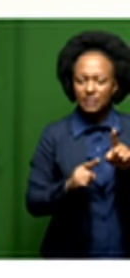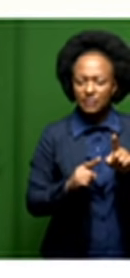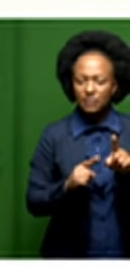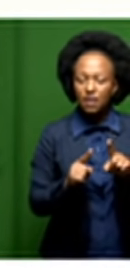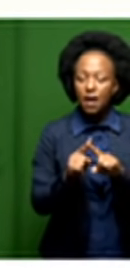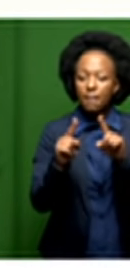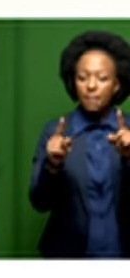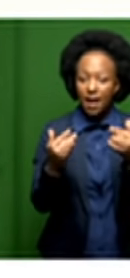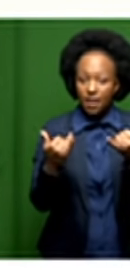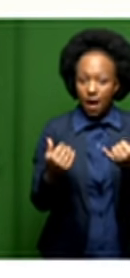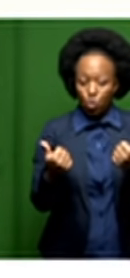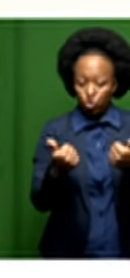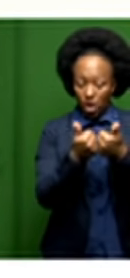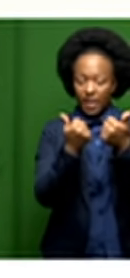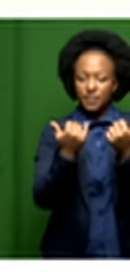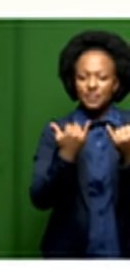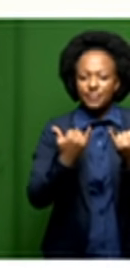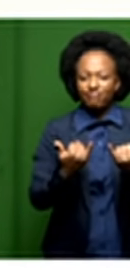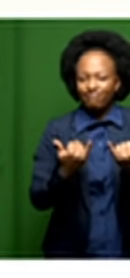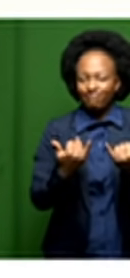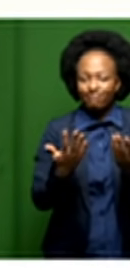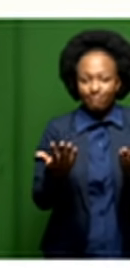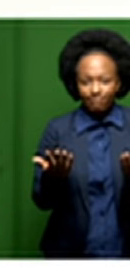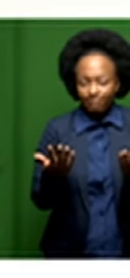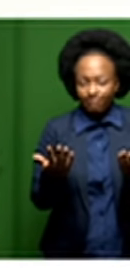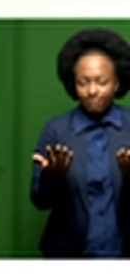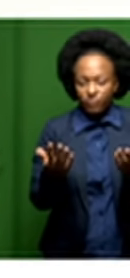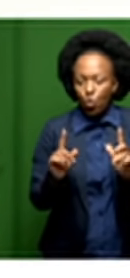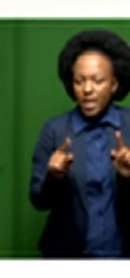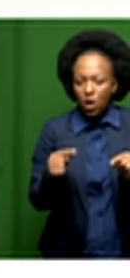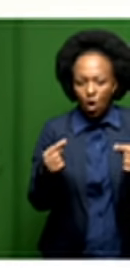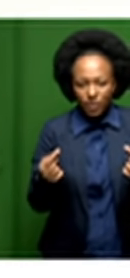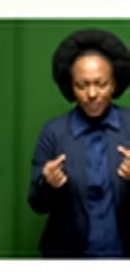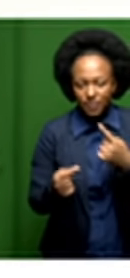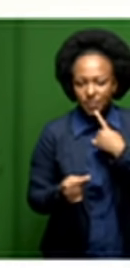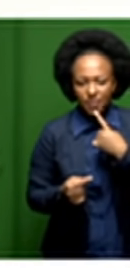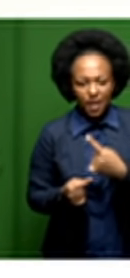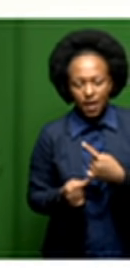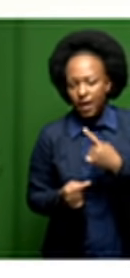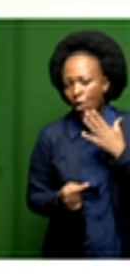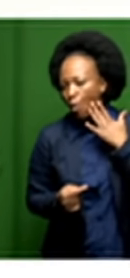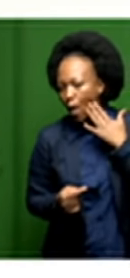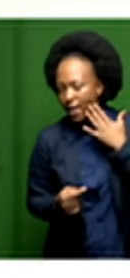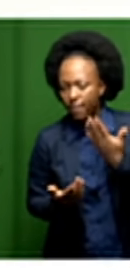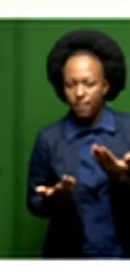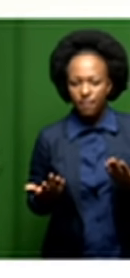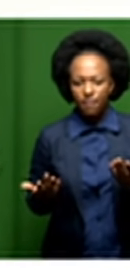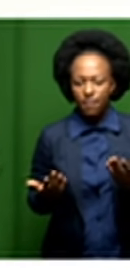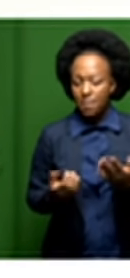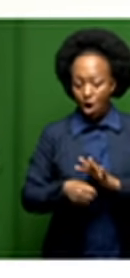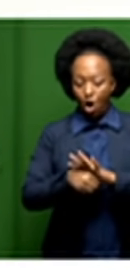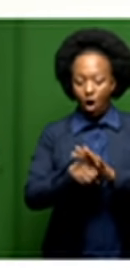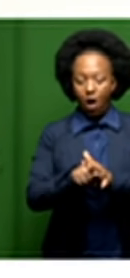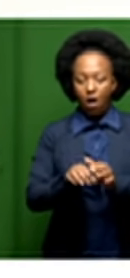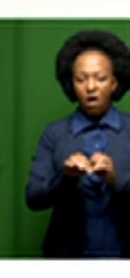the difficulty that we have is that nobody is able to predict when are we going to be living with the